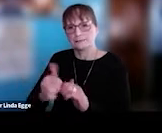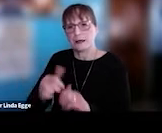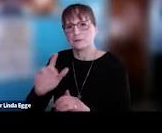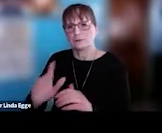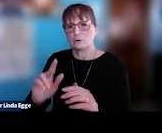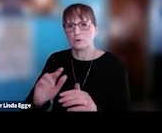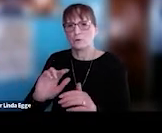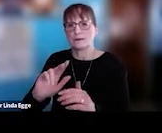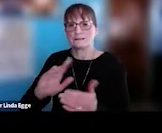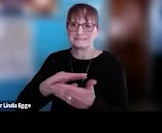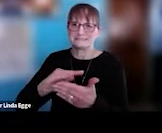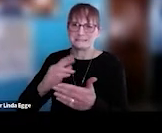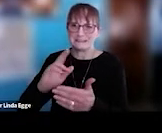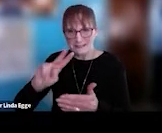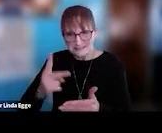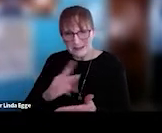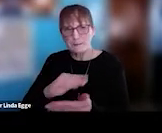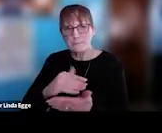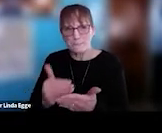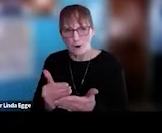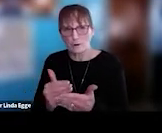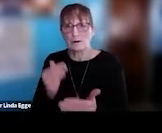series.